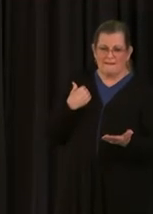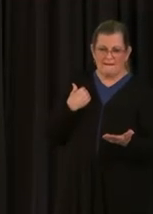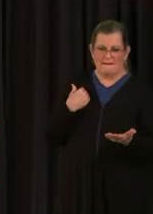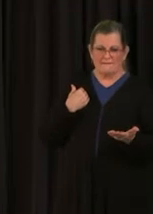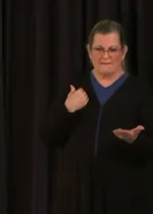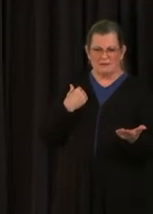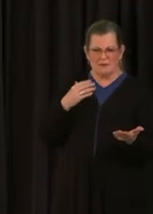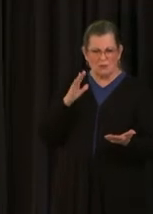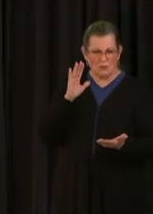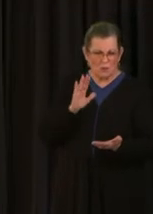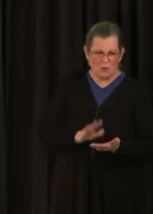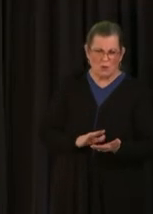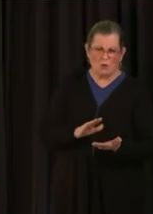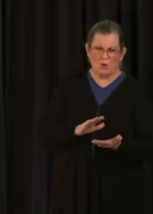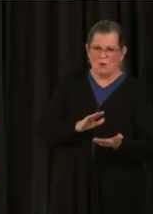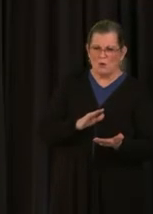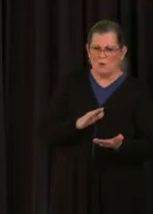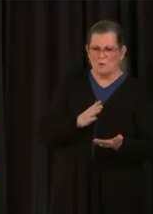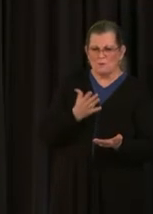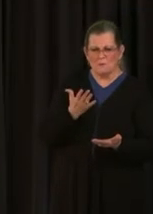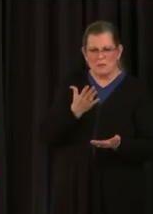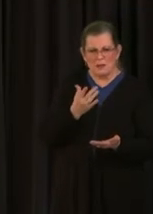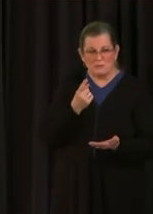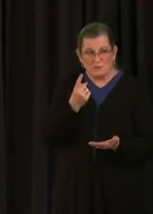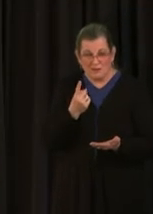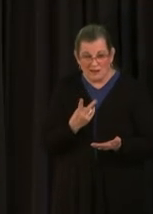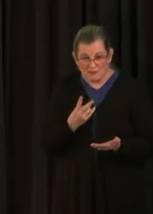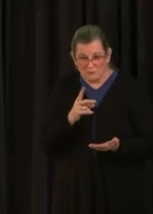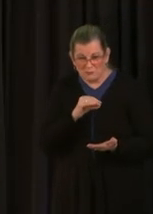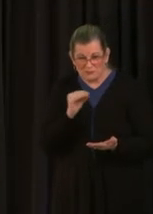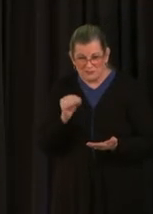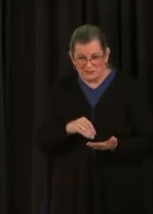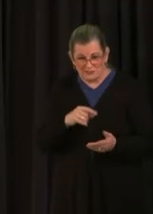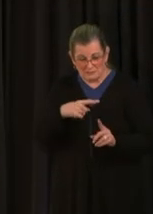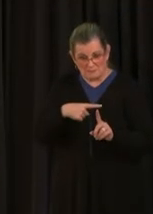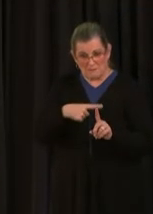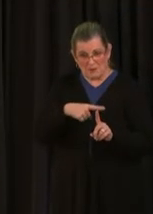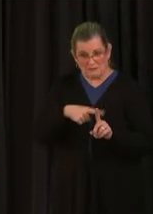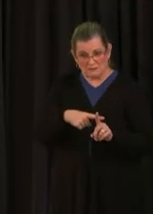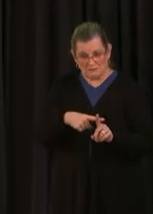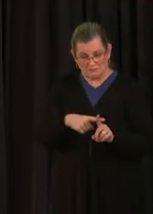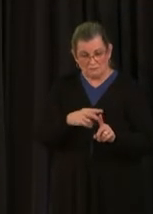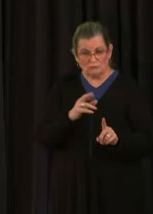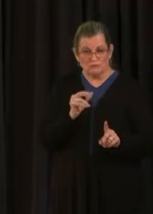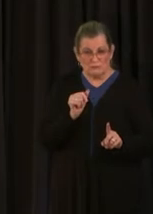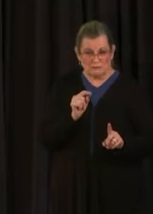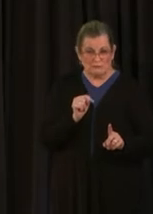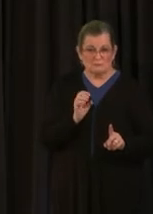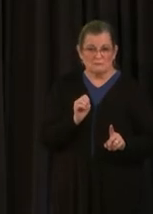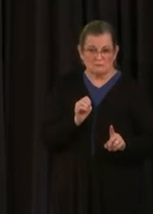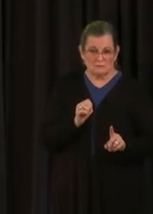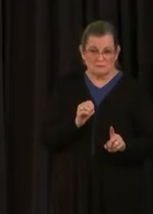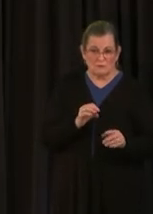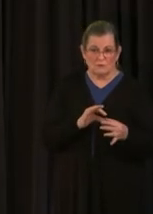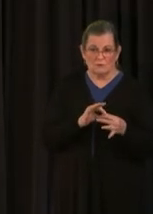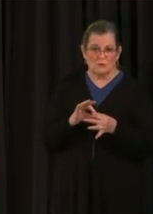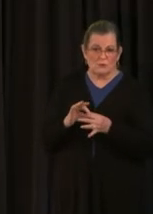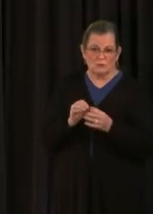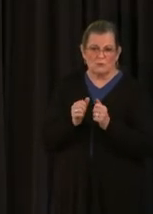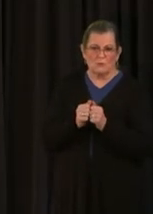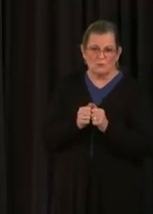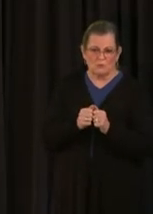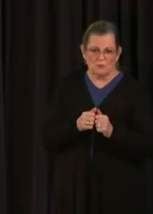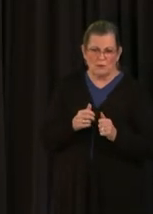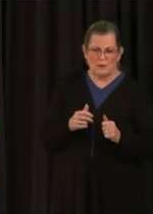the filtration on our rail cars and also experiment with the use of UVC lighting.